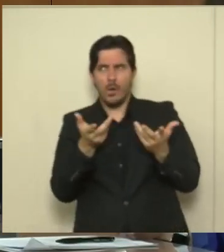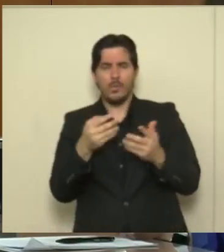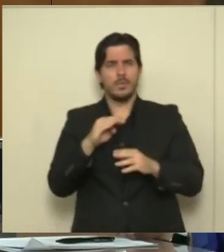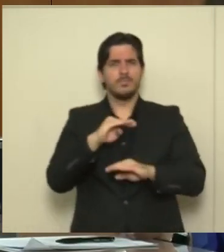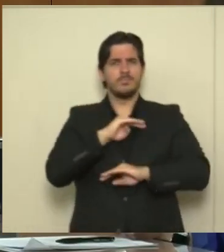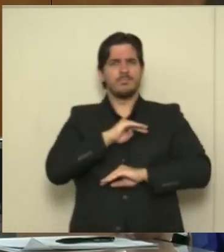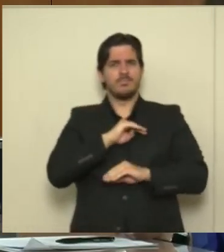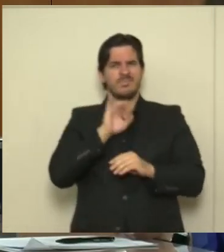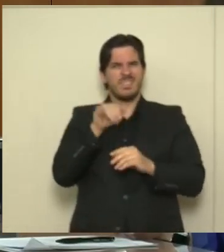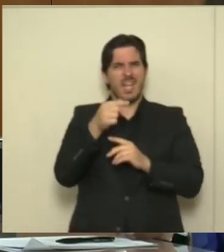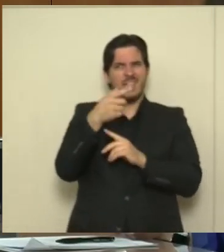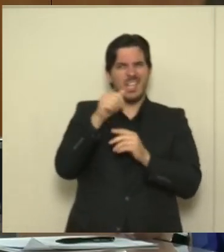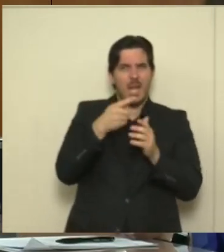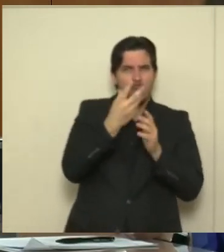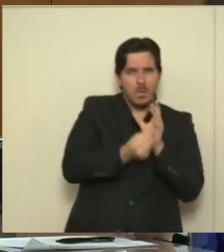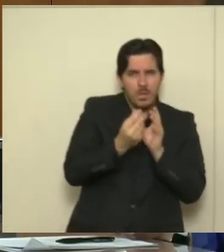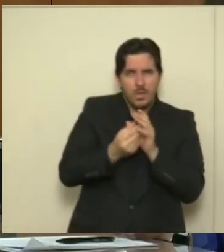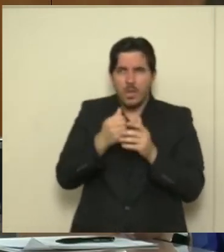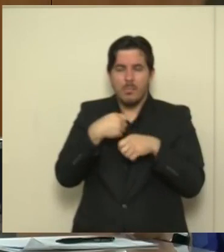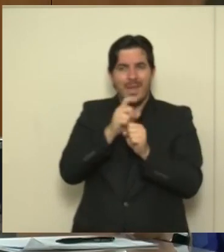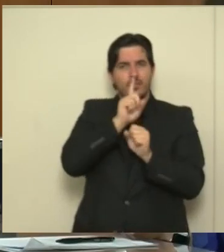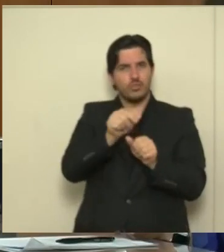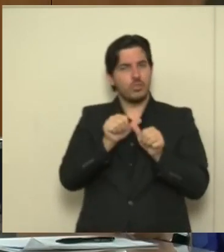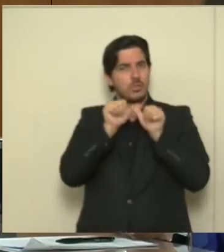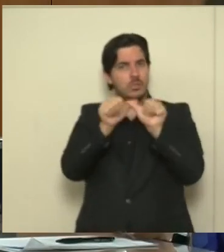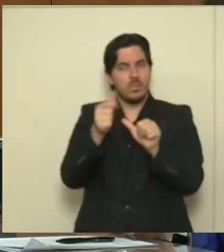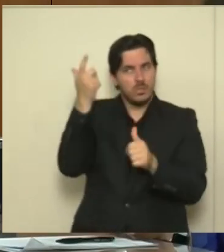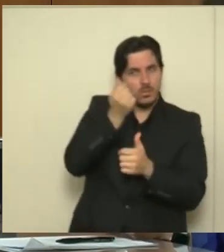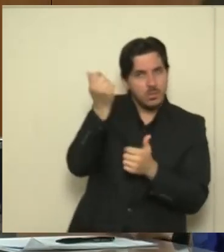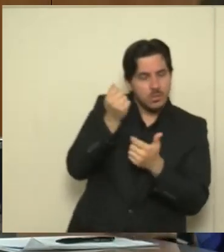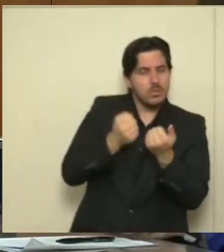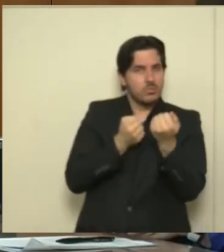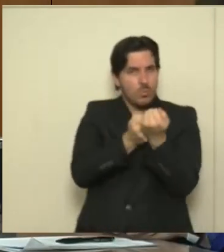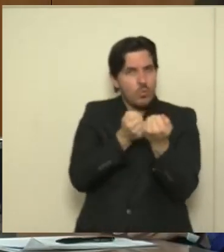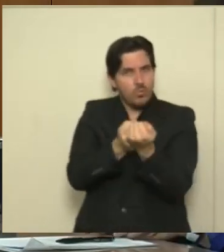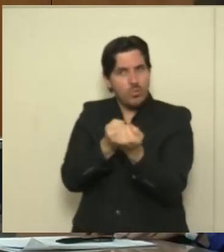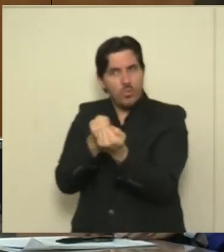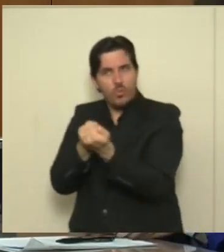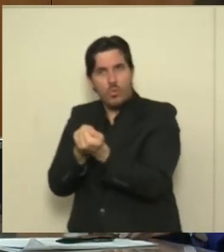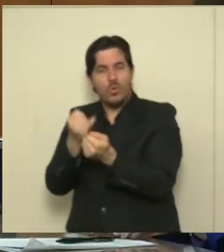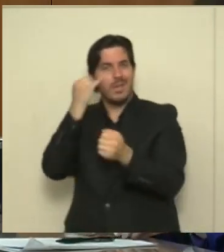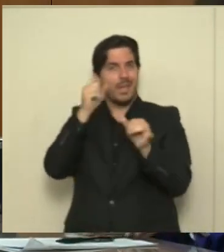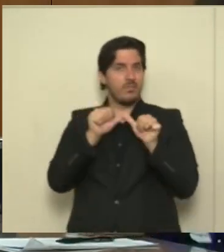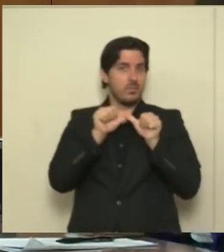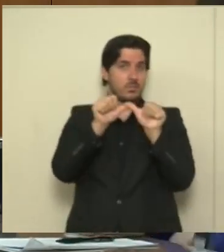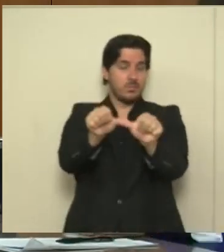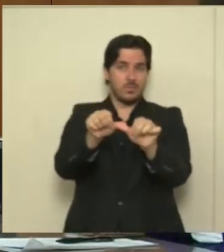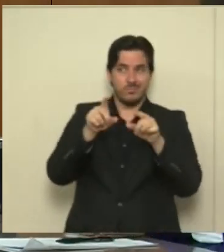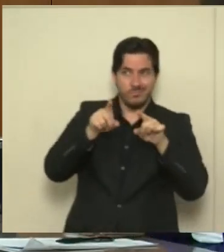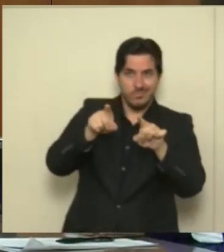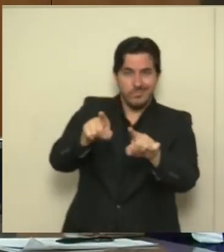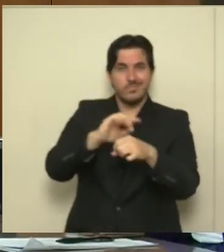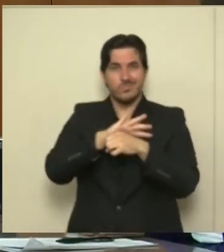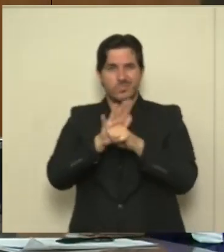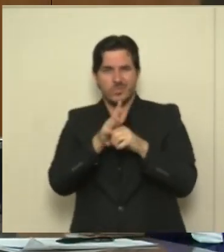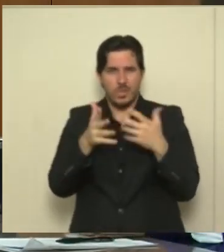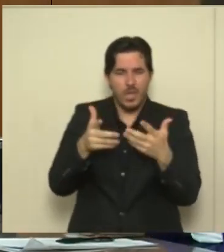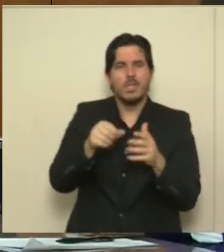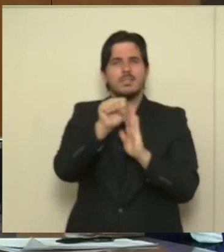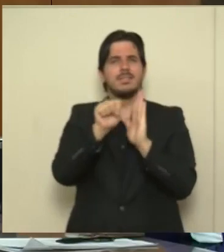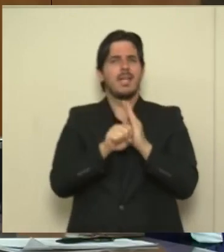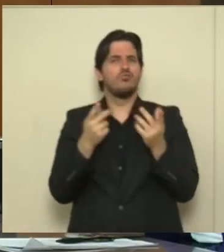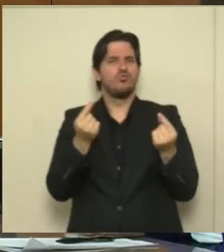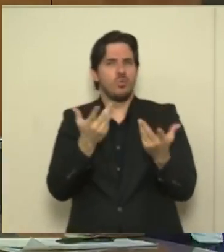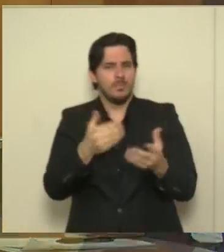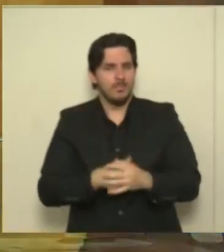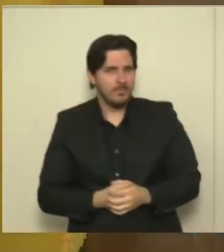fill the gap, and if this unemployment continues for some time as is projected, what can the state do? Thank you. Oh,